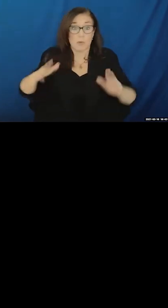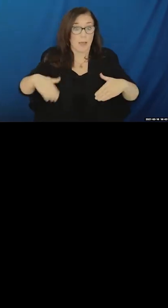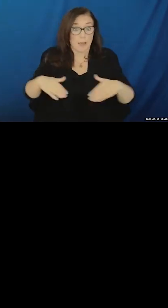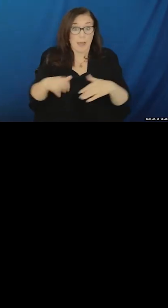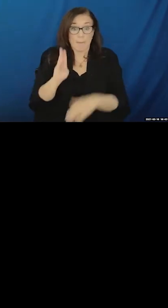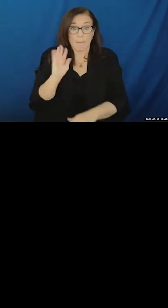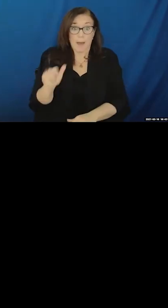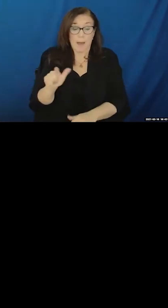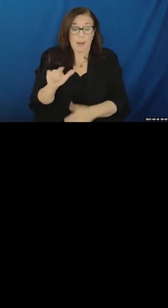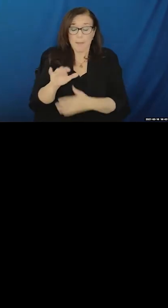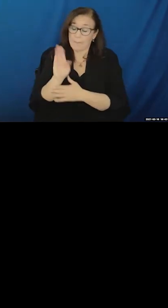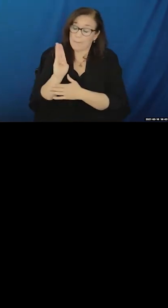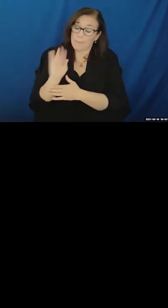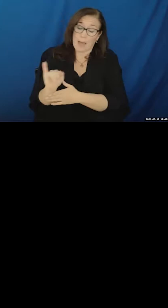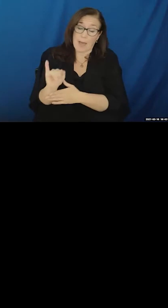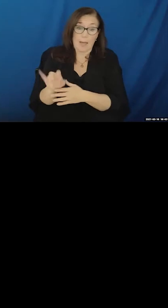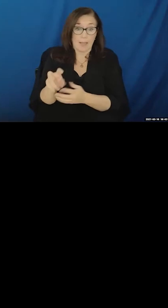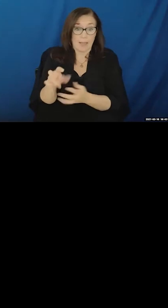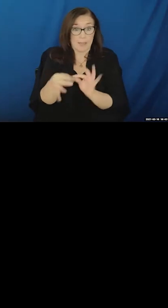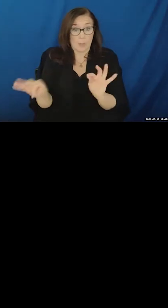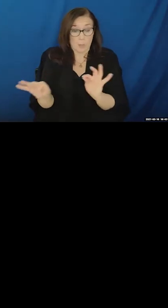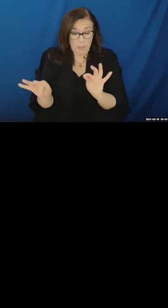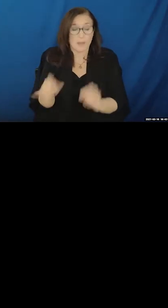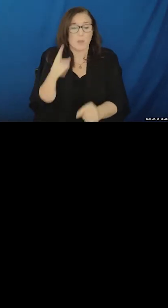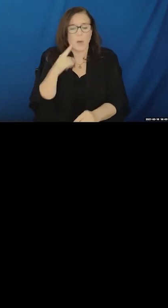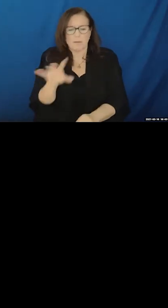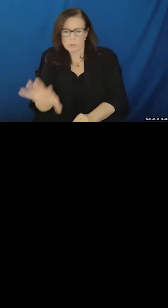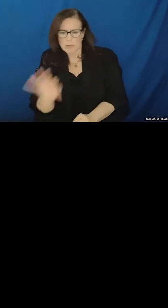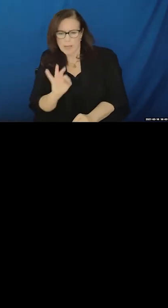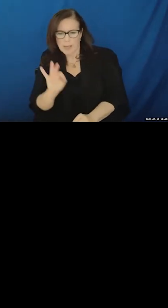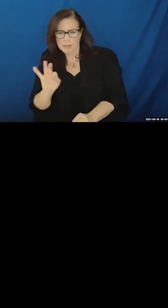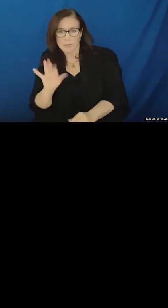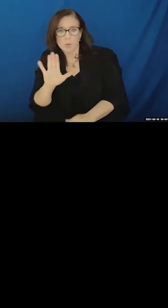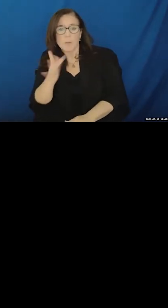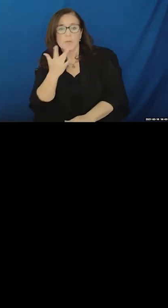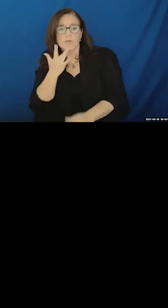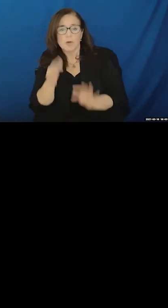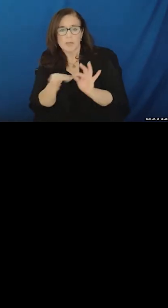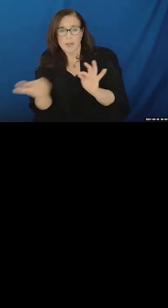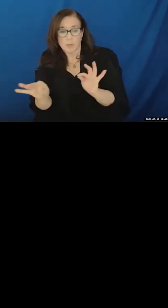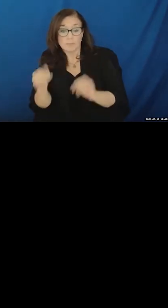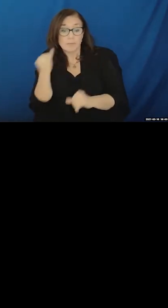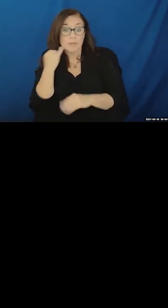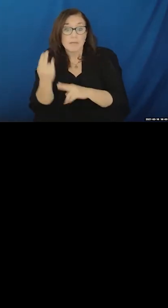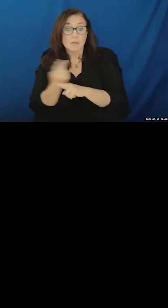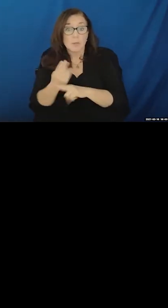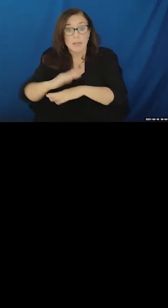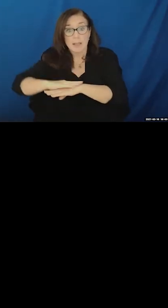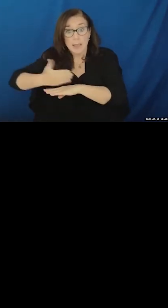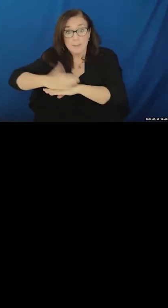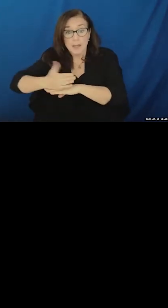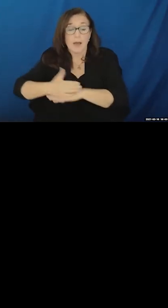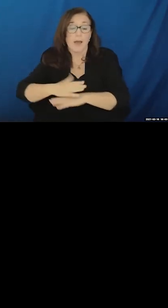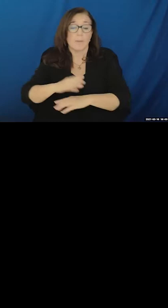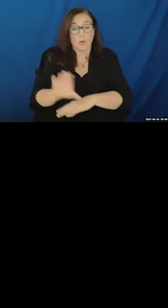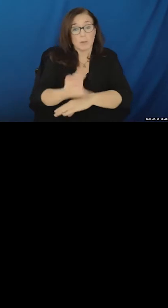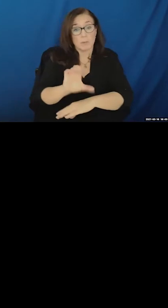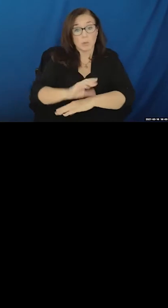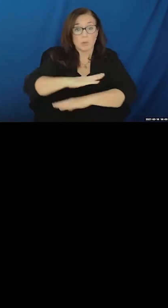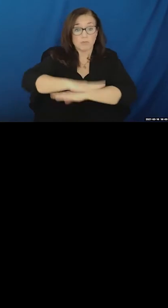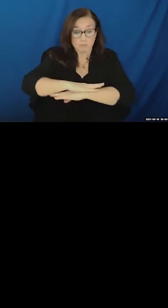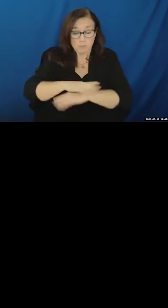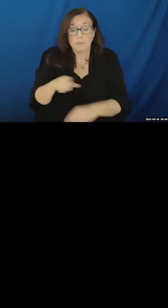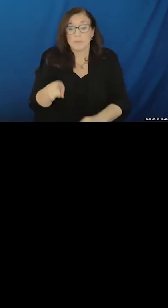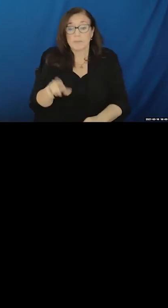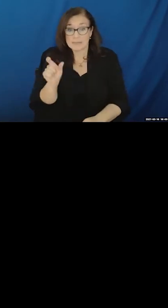will have to select your language in order to hear the interpretation. If you are on a laptop or desktop, at the bottom right of your screen, you